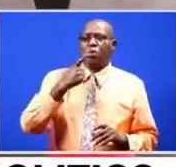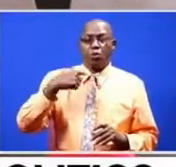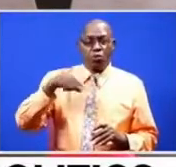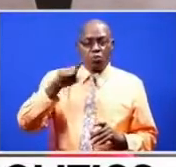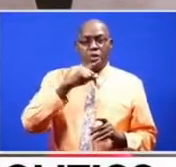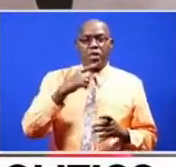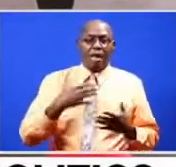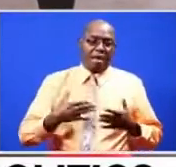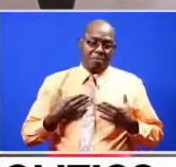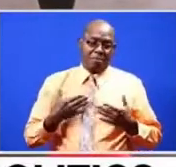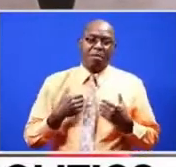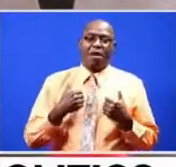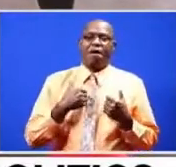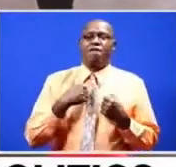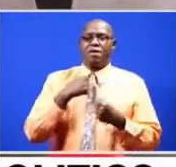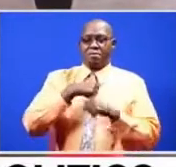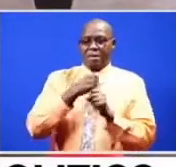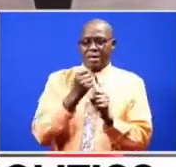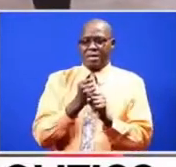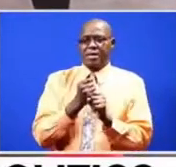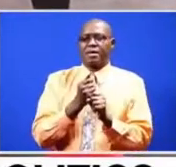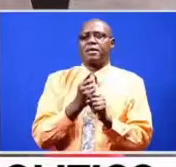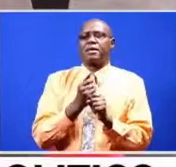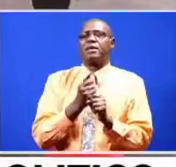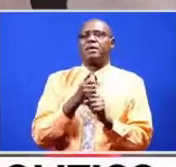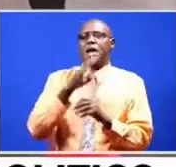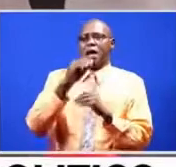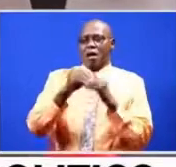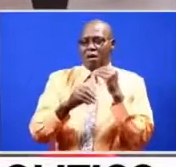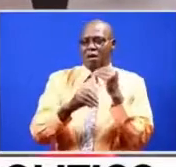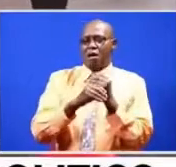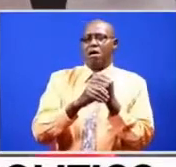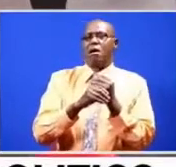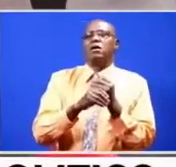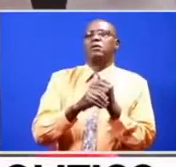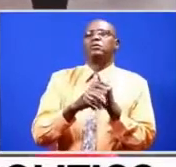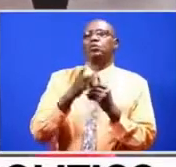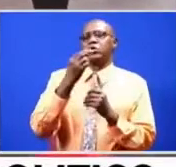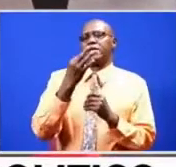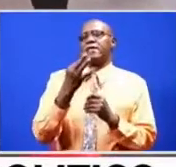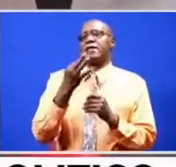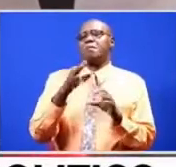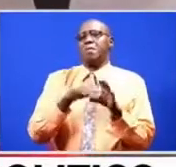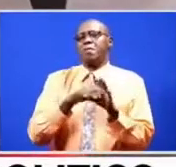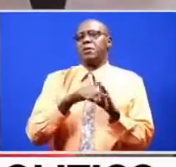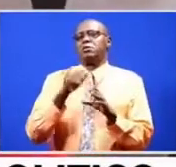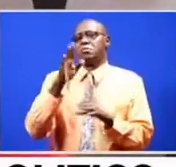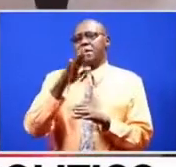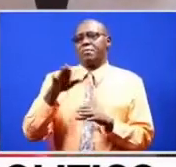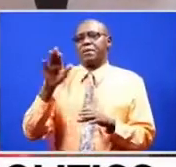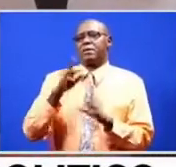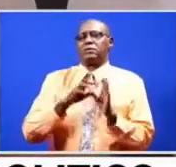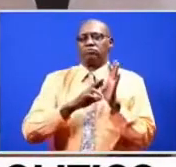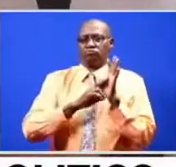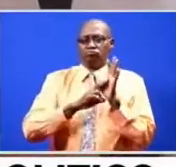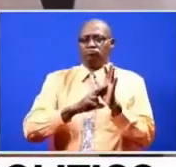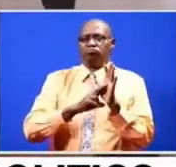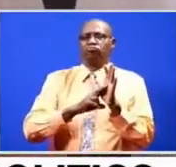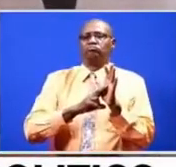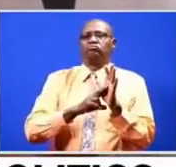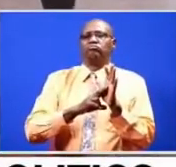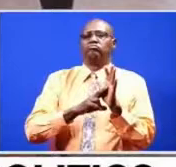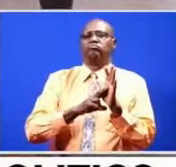have made a milestone within the National Assembly. We have 23 members of parliament who are elected to represent single